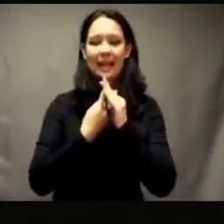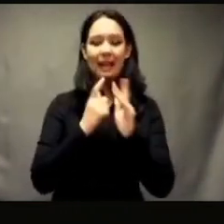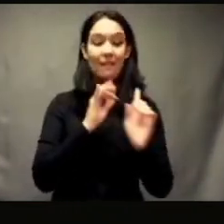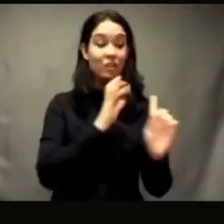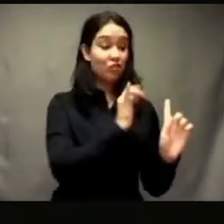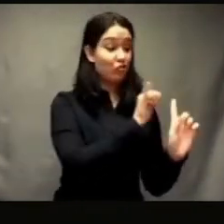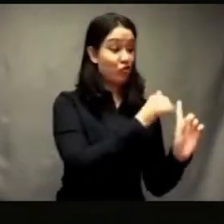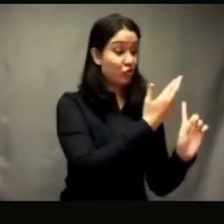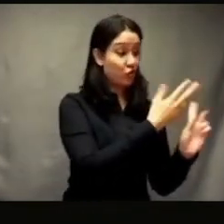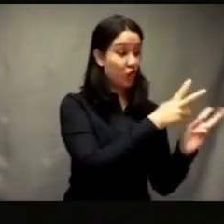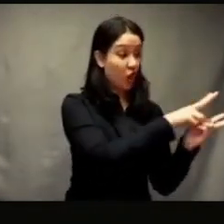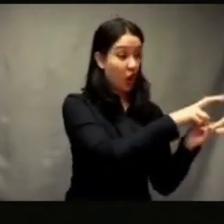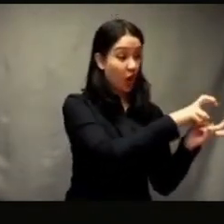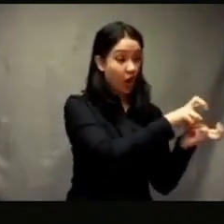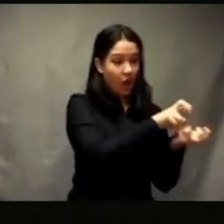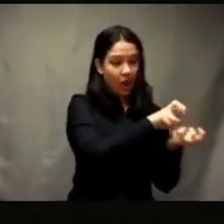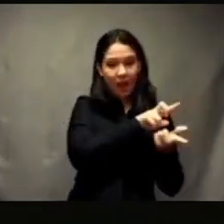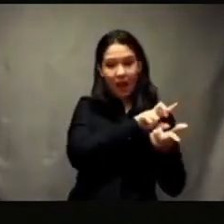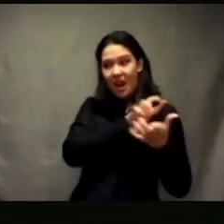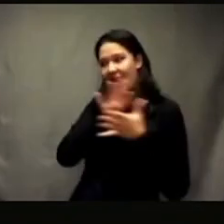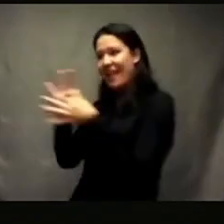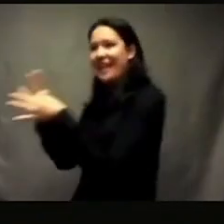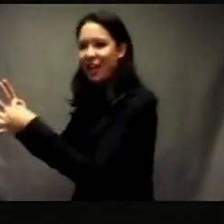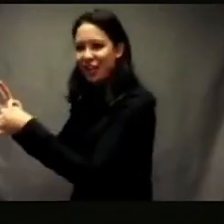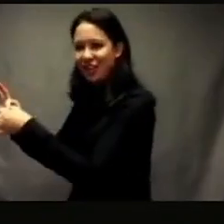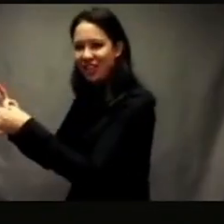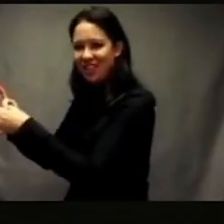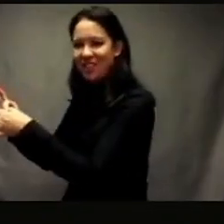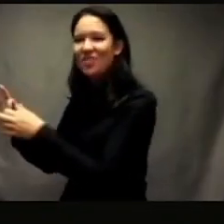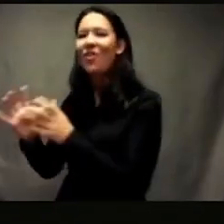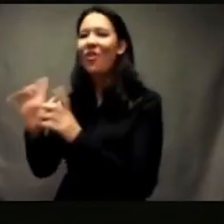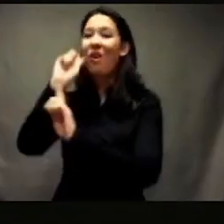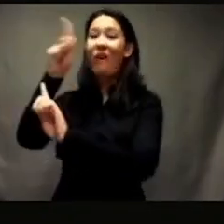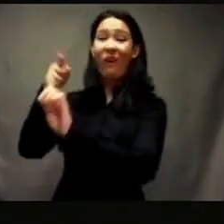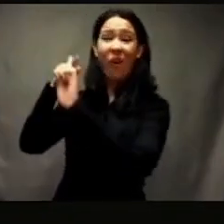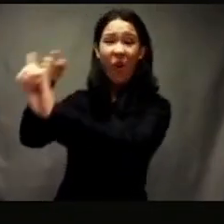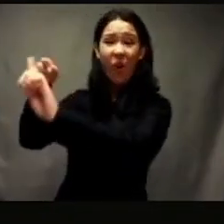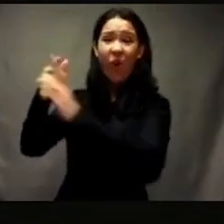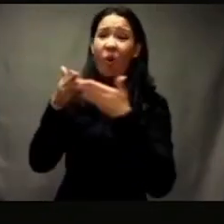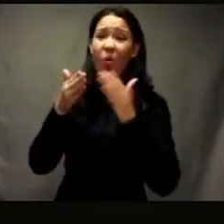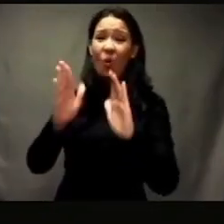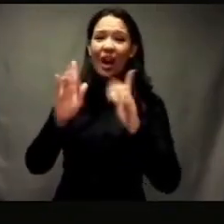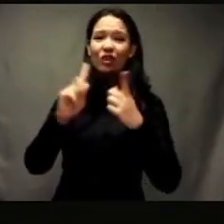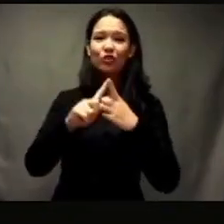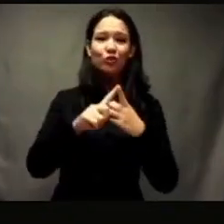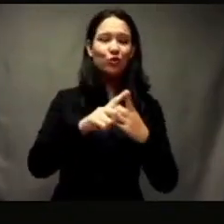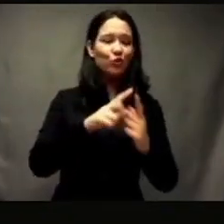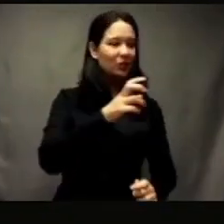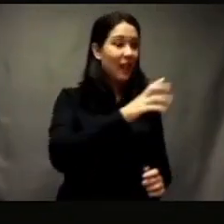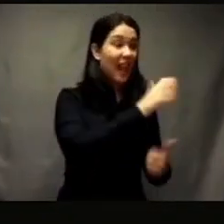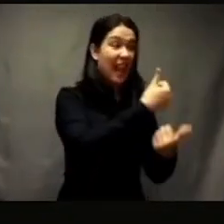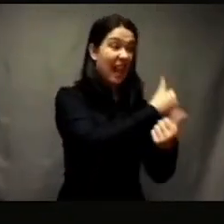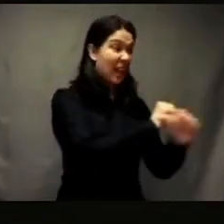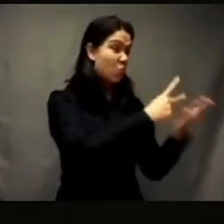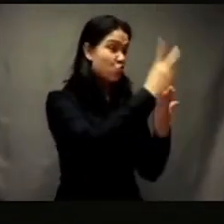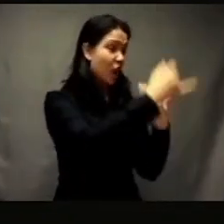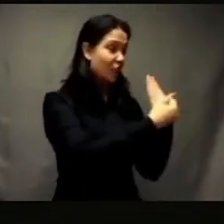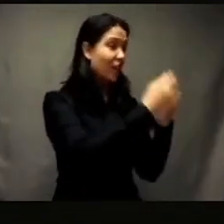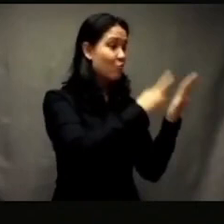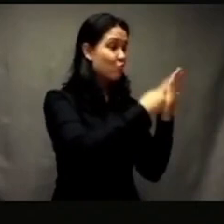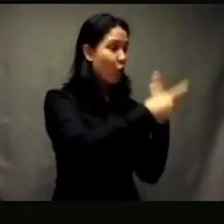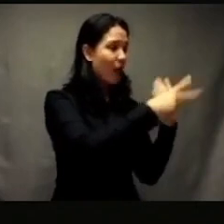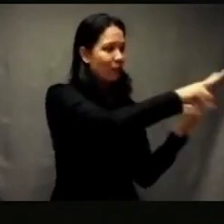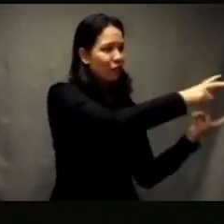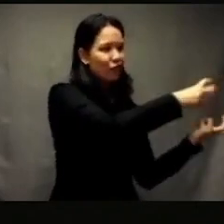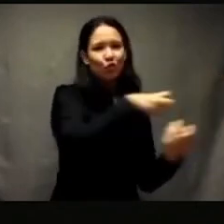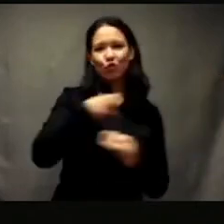ScratchJr to Scratch connection. And so ultimately we would love to have ways to transition those in. But as you saw